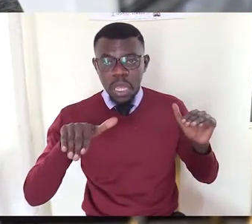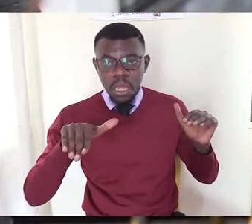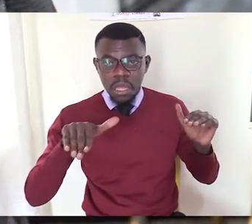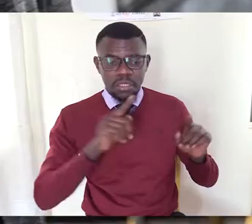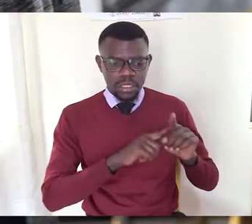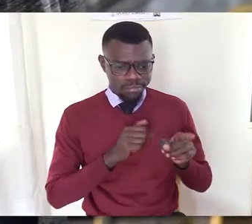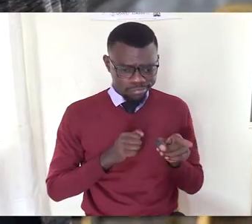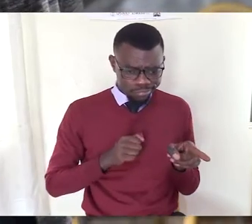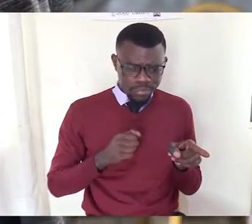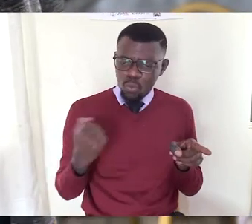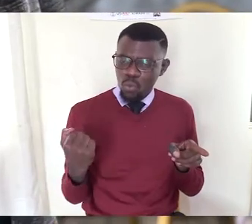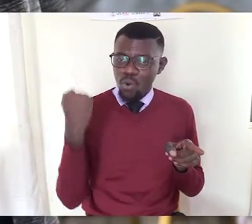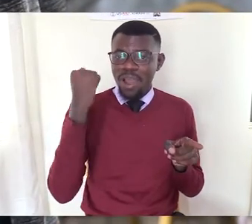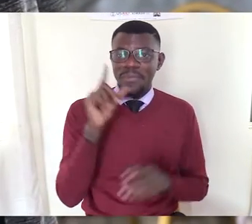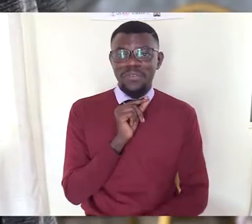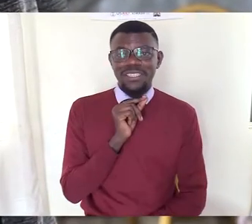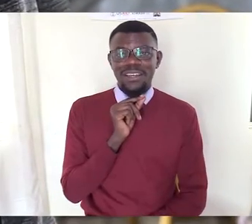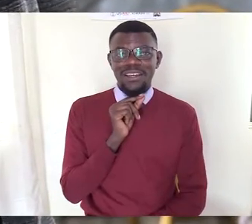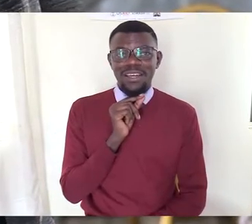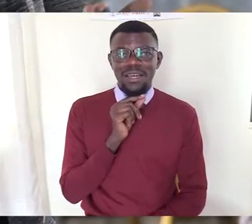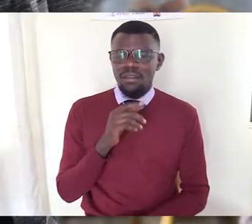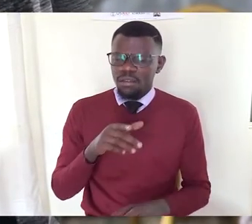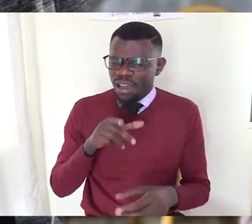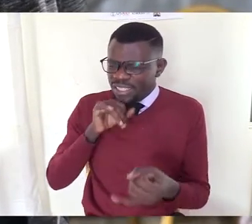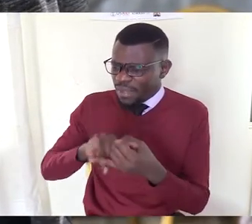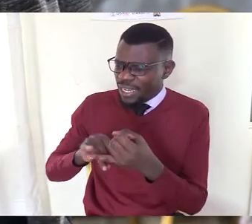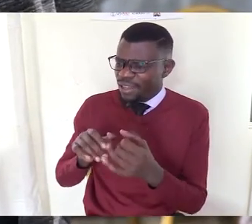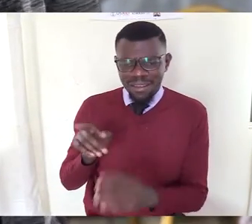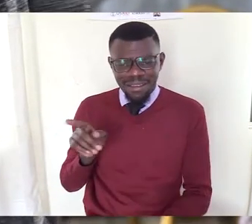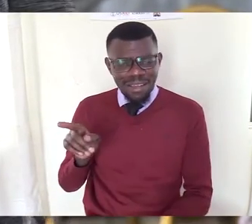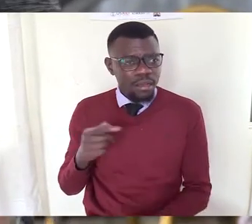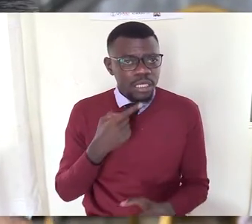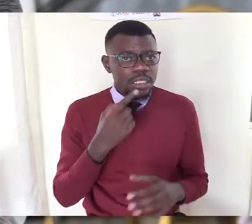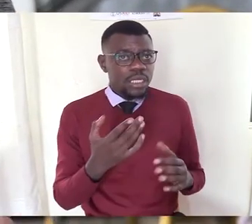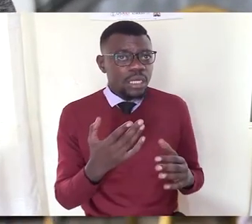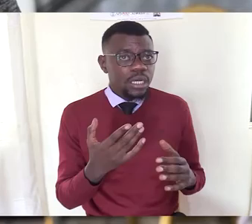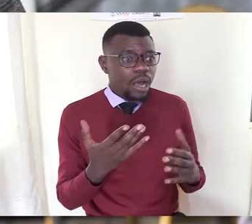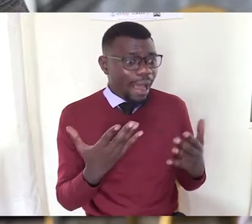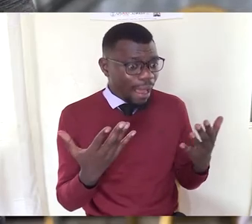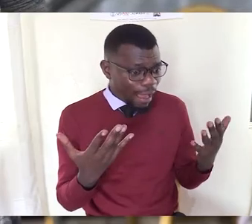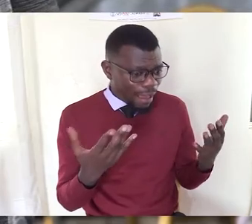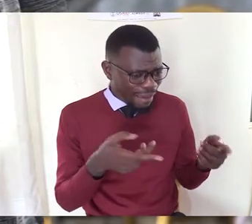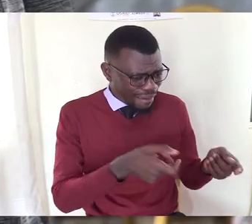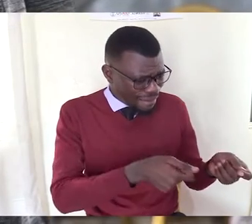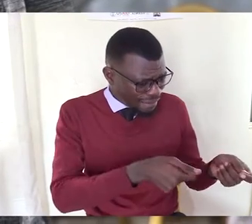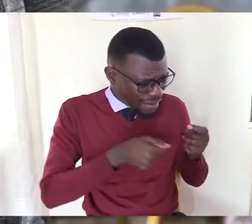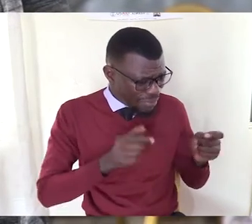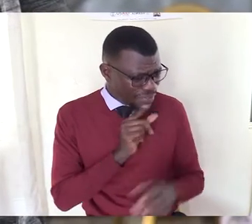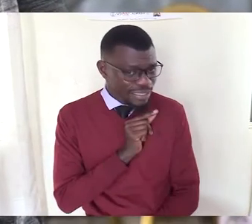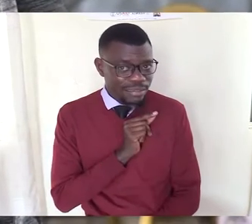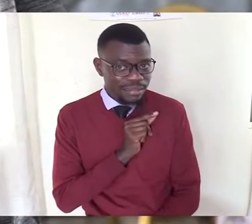she woke up, the husband said, "Hivi ndivyo wamekufanyia?"